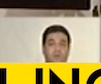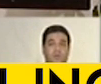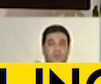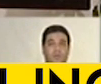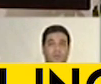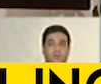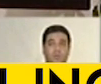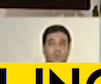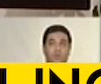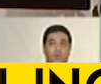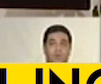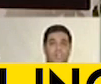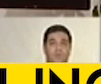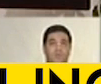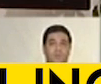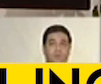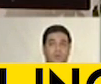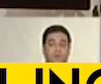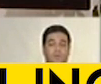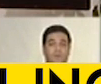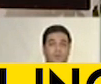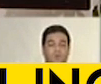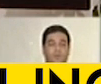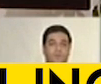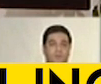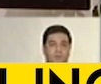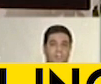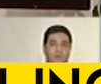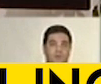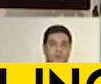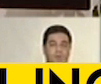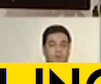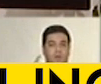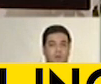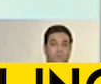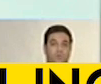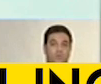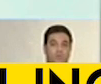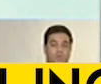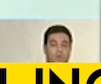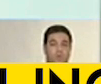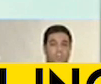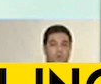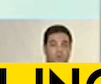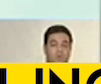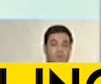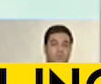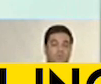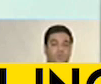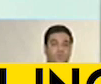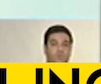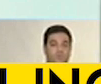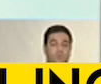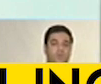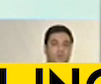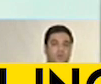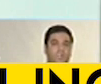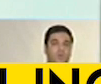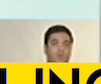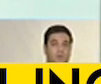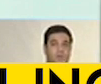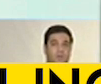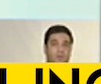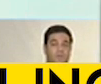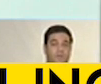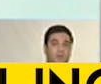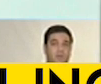inson dunyoga kelishi bilan vatanning oldidagi burchini, vazifalarini anglab boradi. Oilada bu tuyg'u shakllantiriladi.